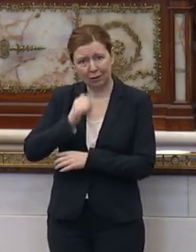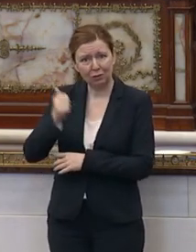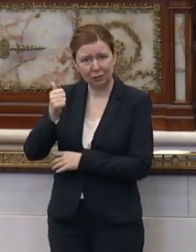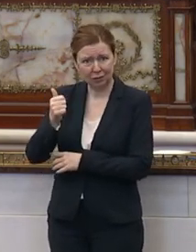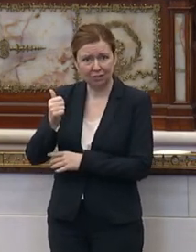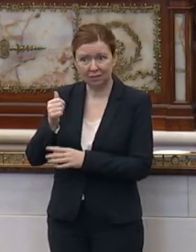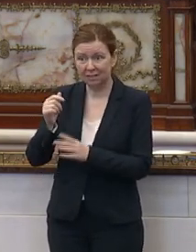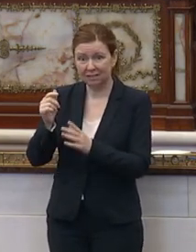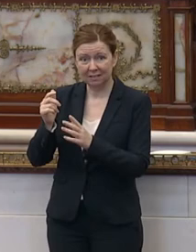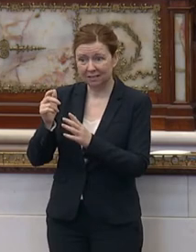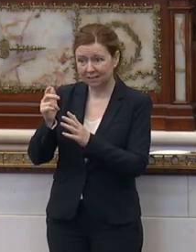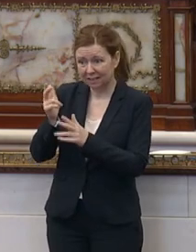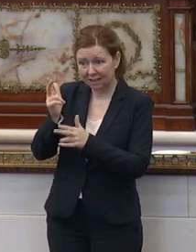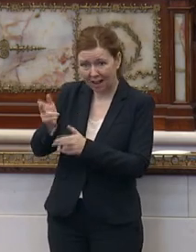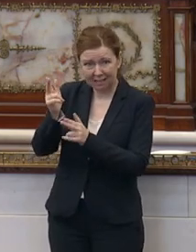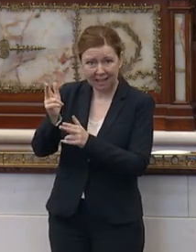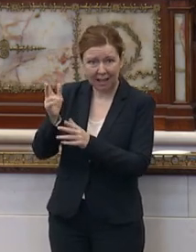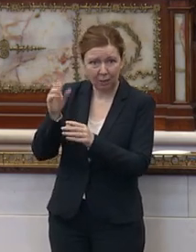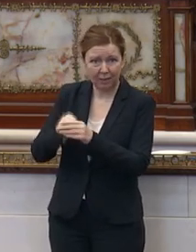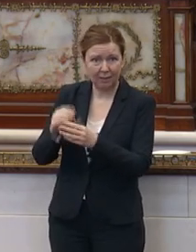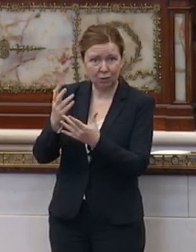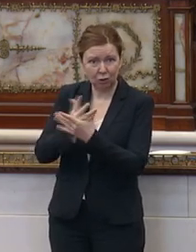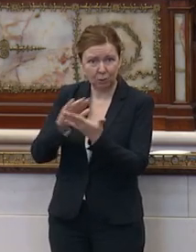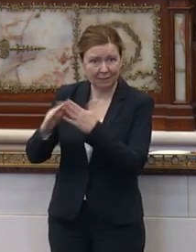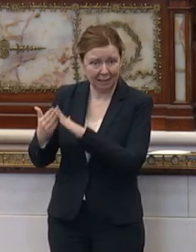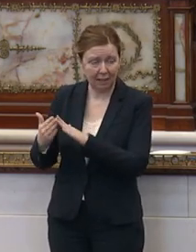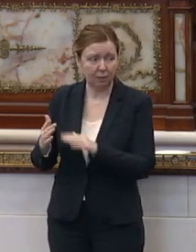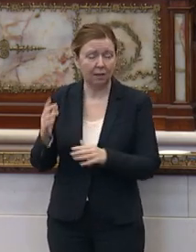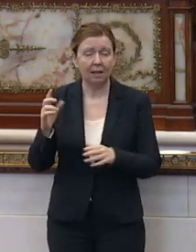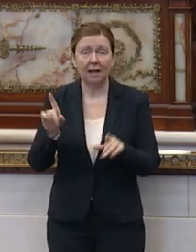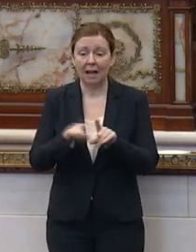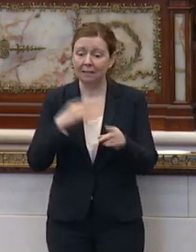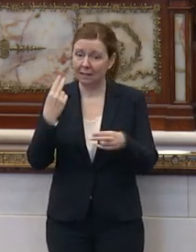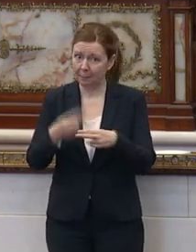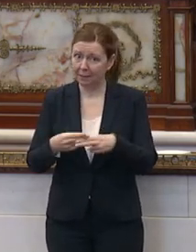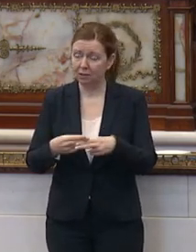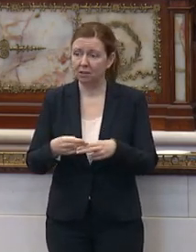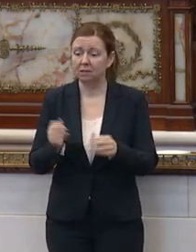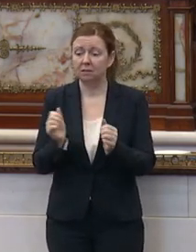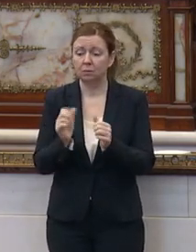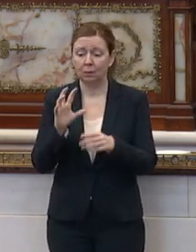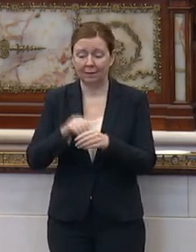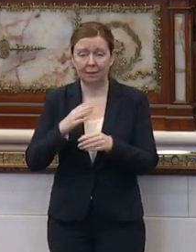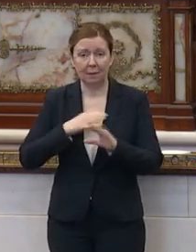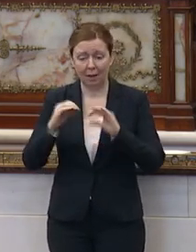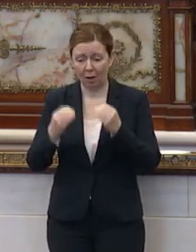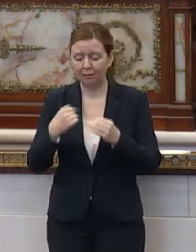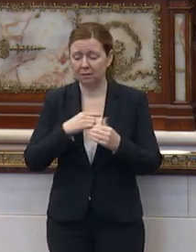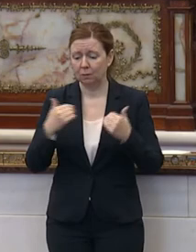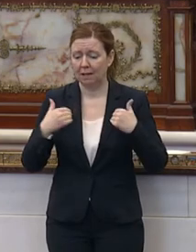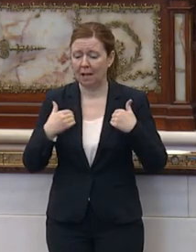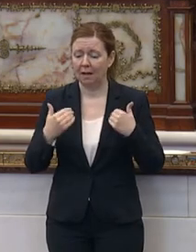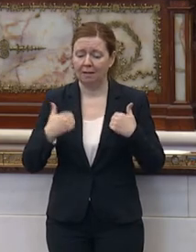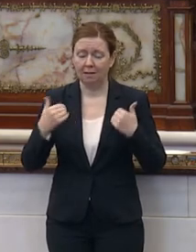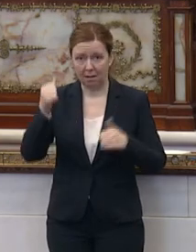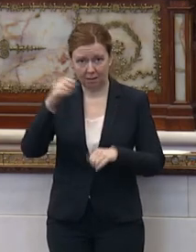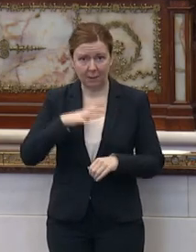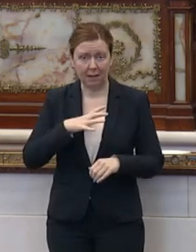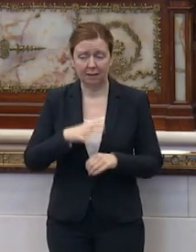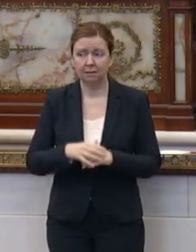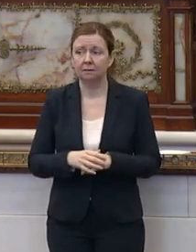gunned down in Germantown. And as I mentioned, you know, within my office, we had a young